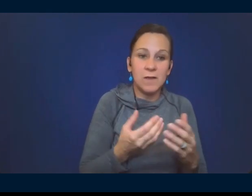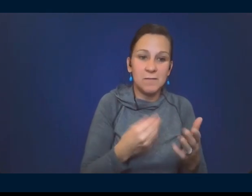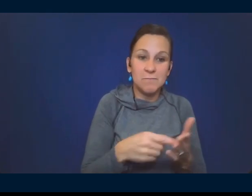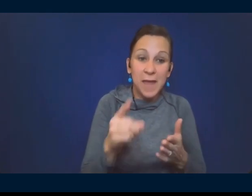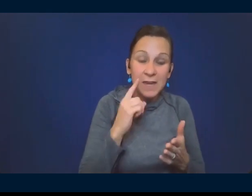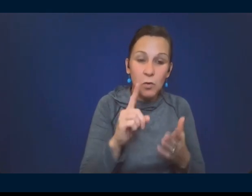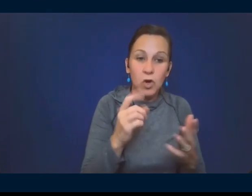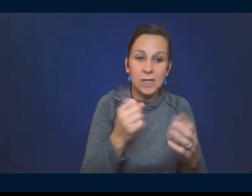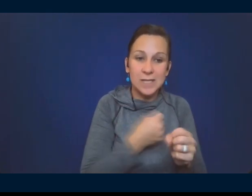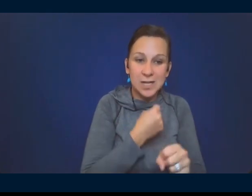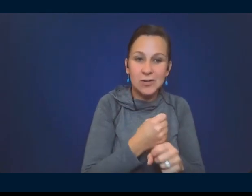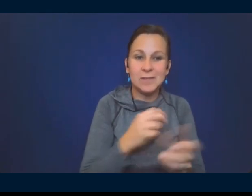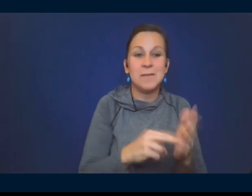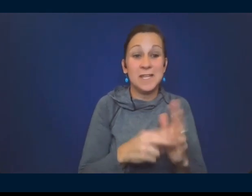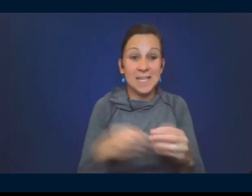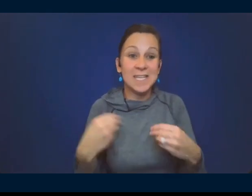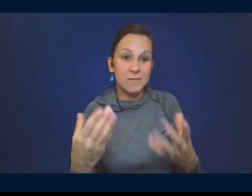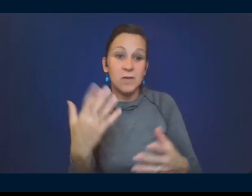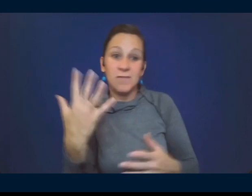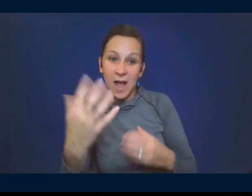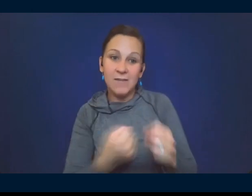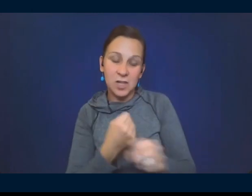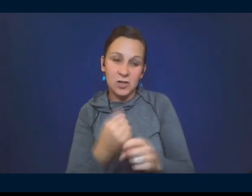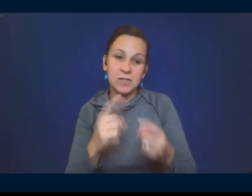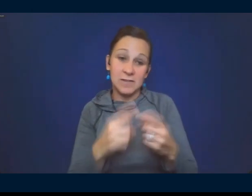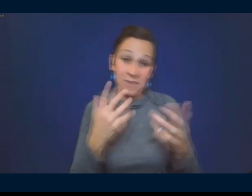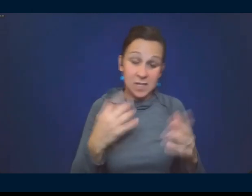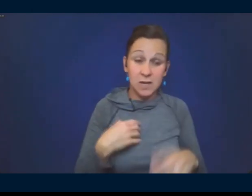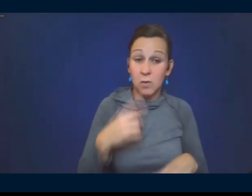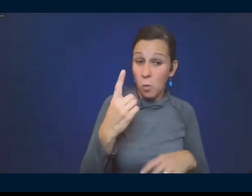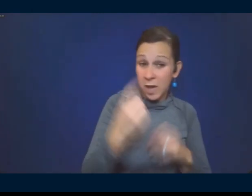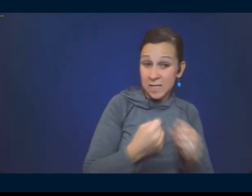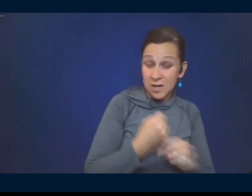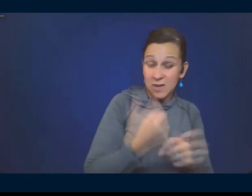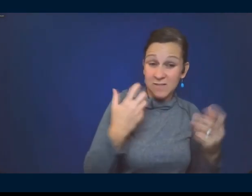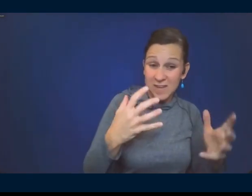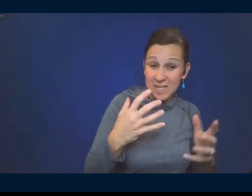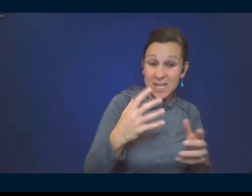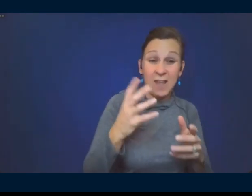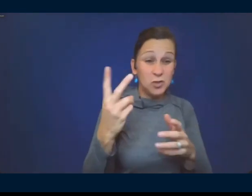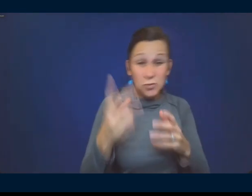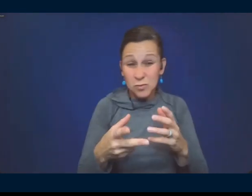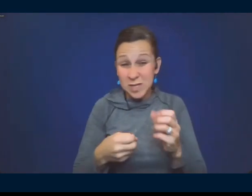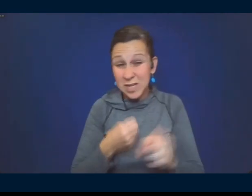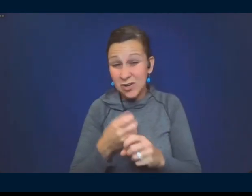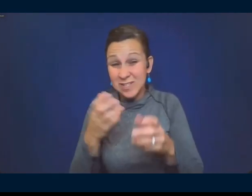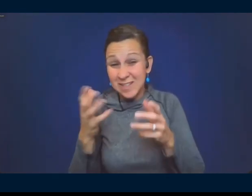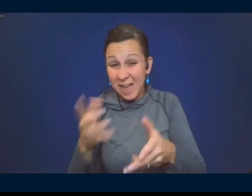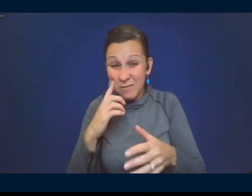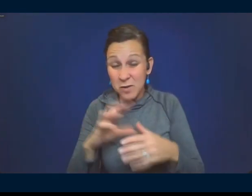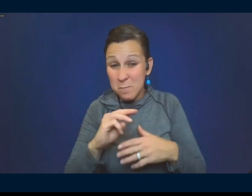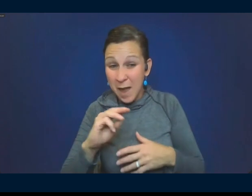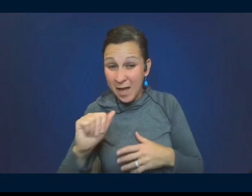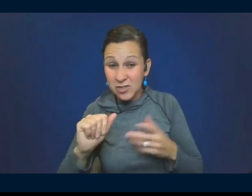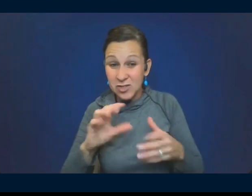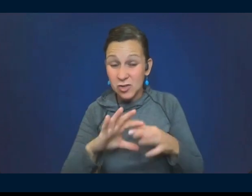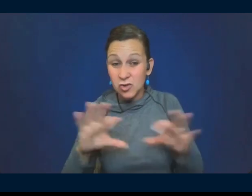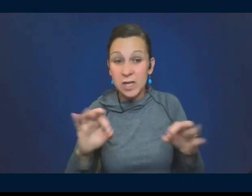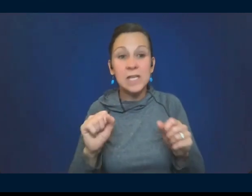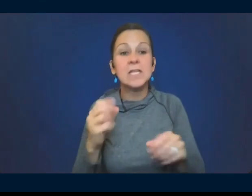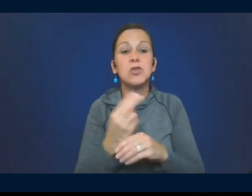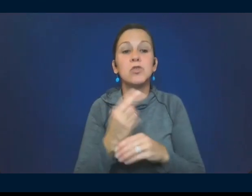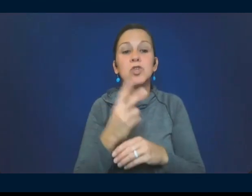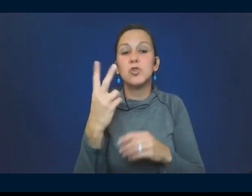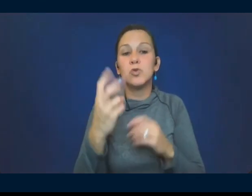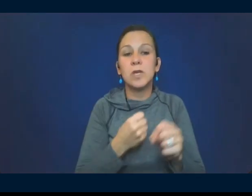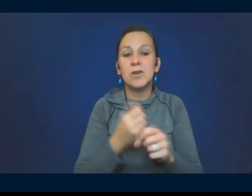5 years to finish. Say you have 1 year, you finished your master's in 1 year, you have 2 years left. You can still take that 2 years worth of funding on to